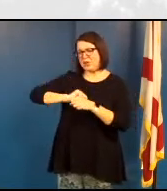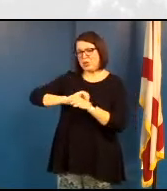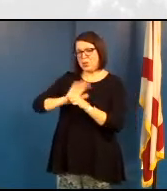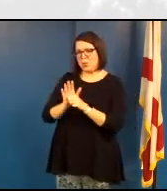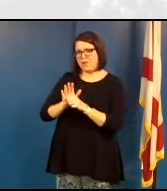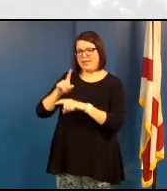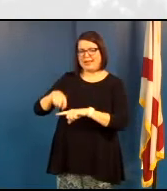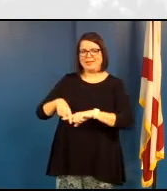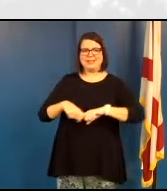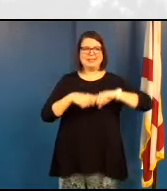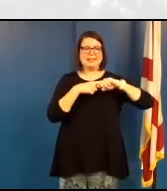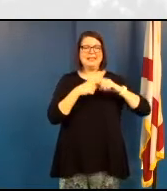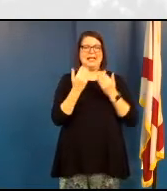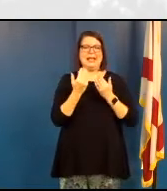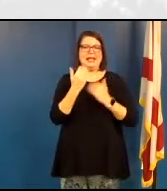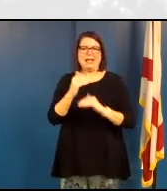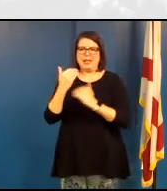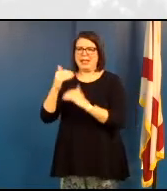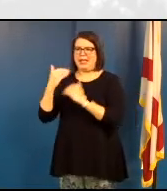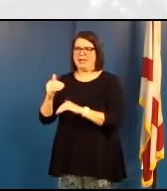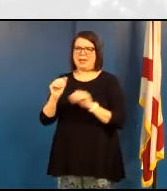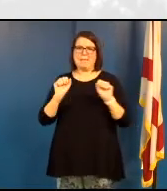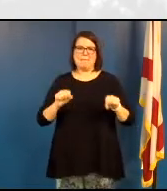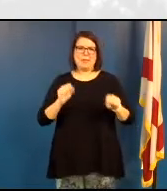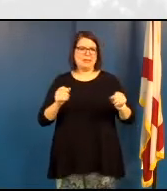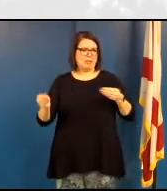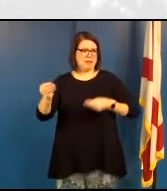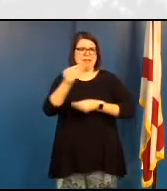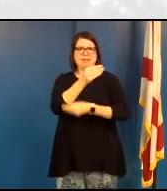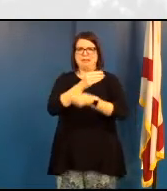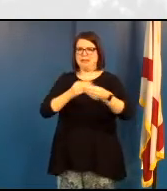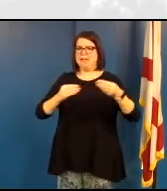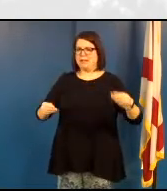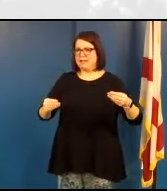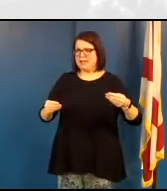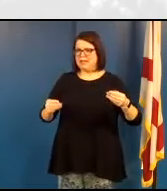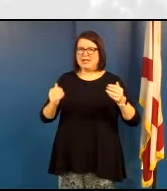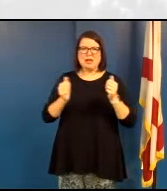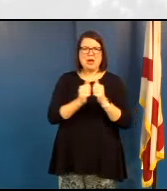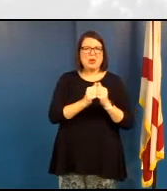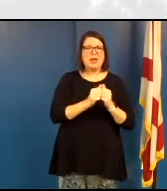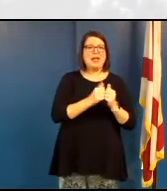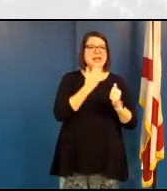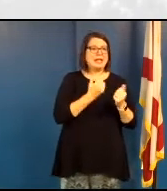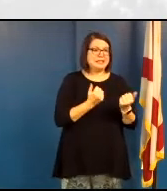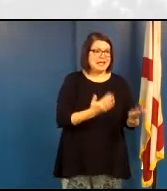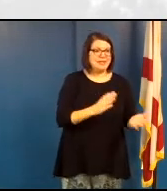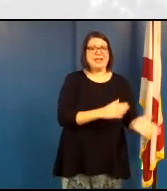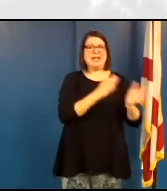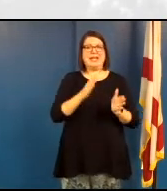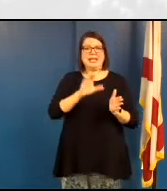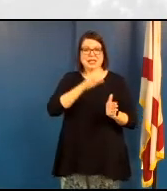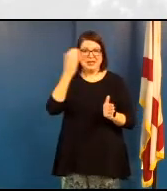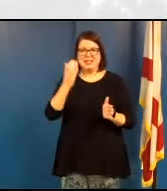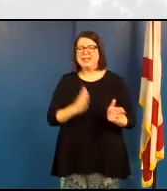limit exposure to everybody, especially with the holidays. You know, everyone with Thanksgiving, then coming back to Tallahassee to meet, they felt like in the safety of